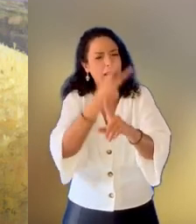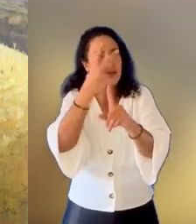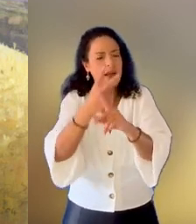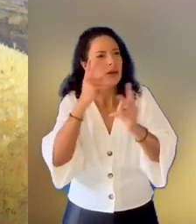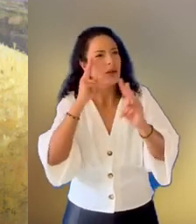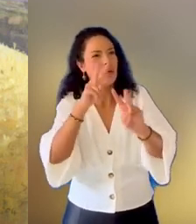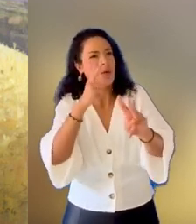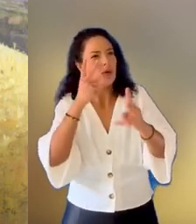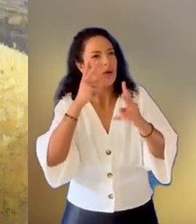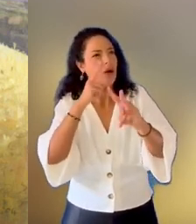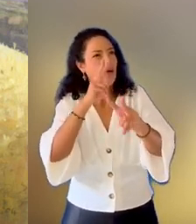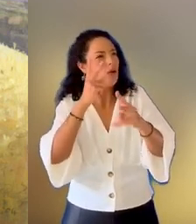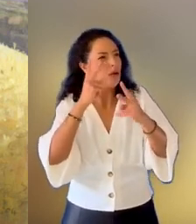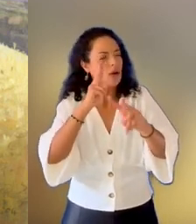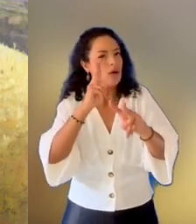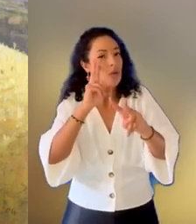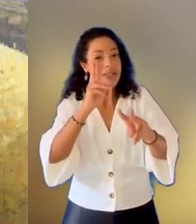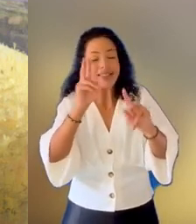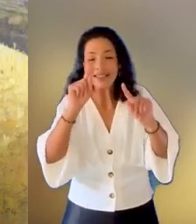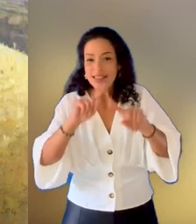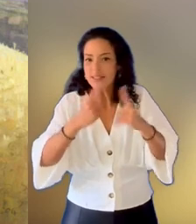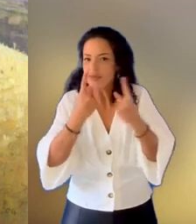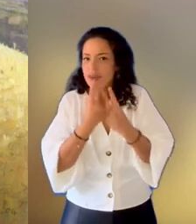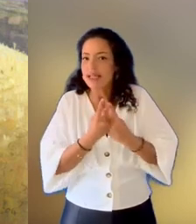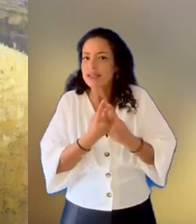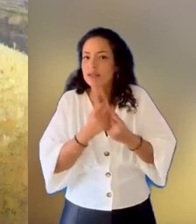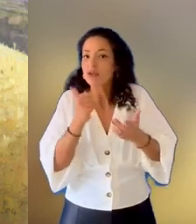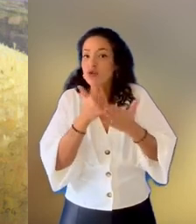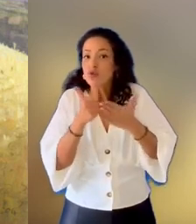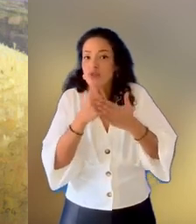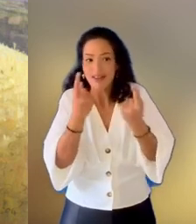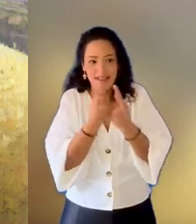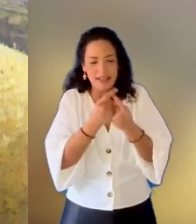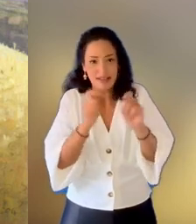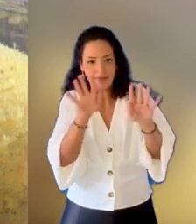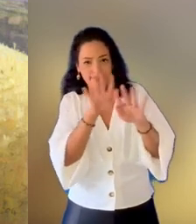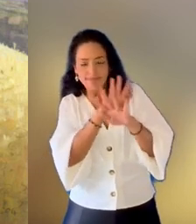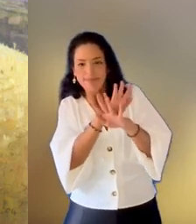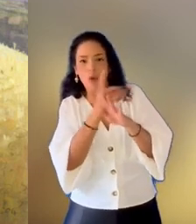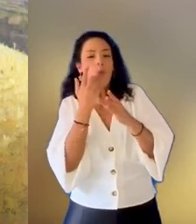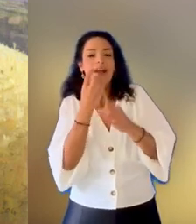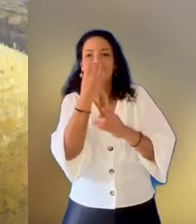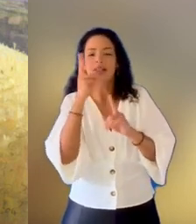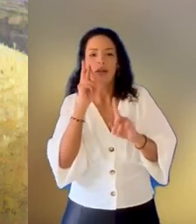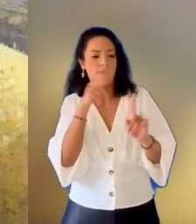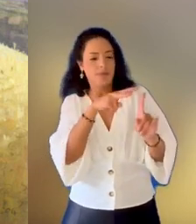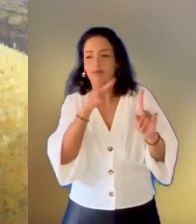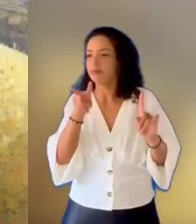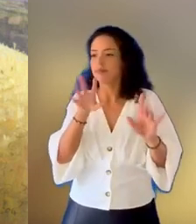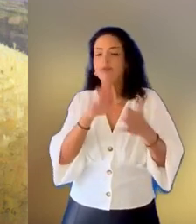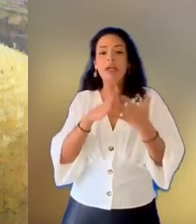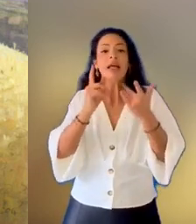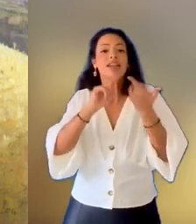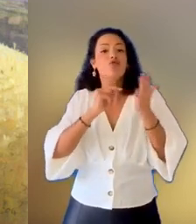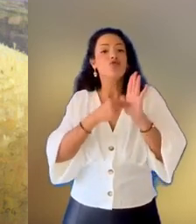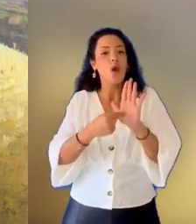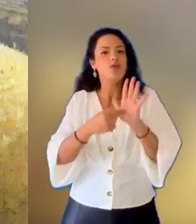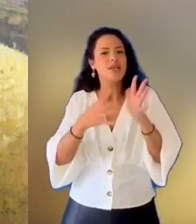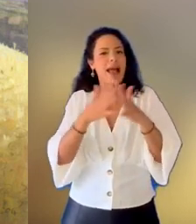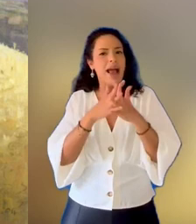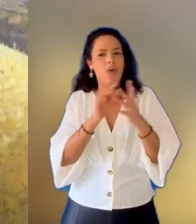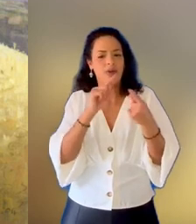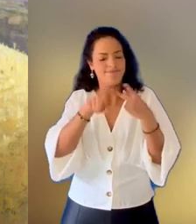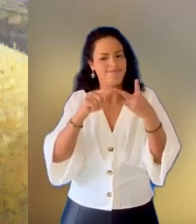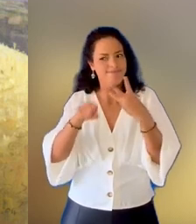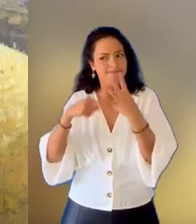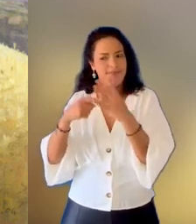different. We find those things which might otherwise be obscured from view with a single glance. It also demonstrates how each of us interpret what we